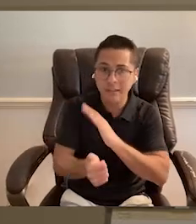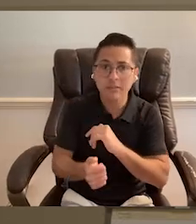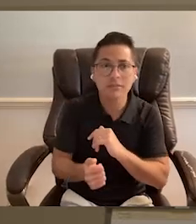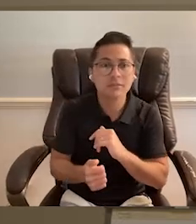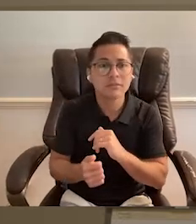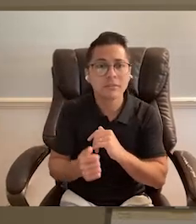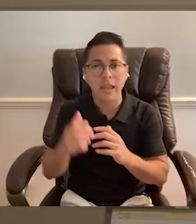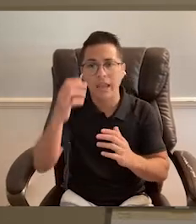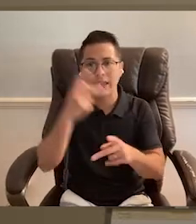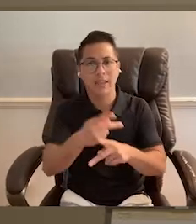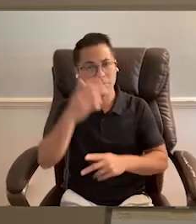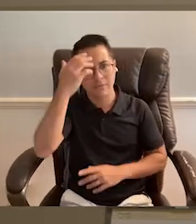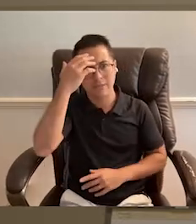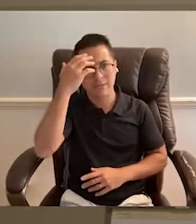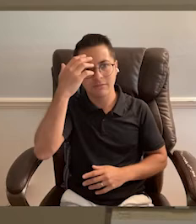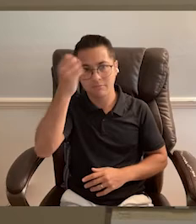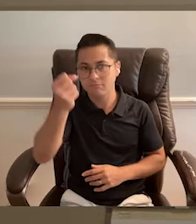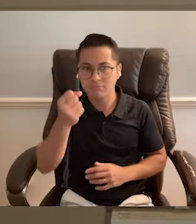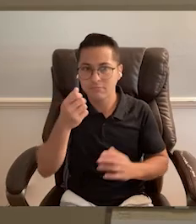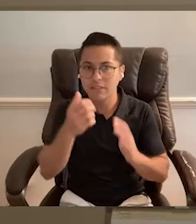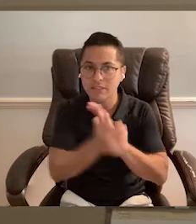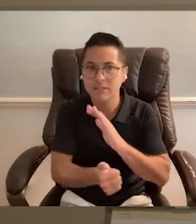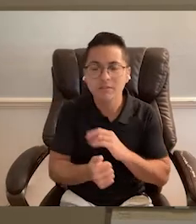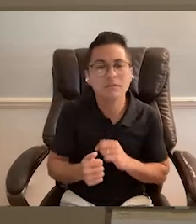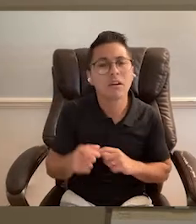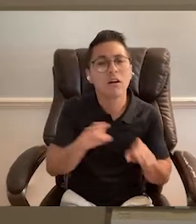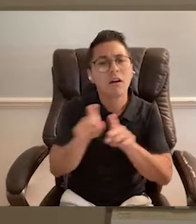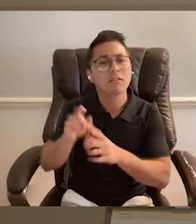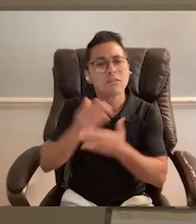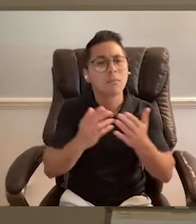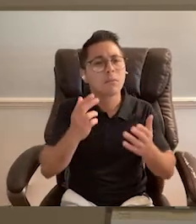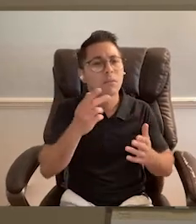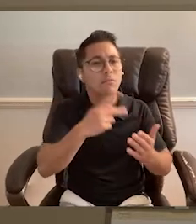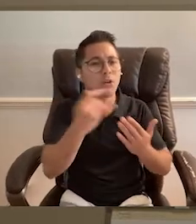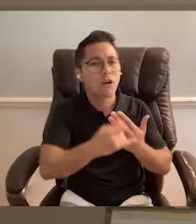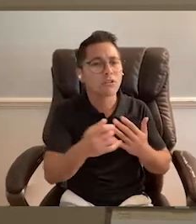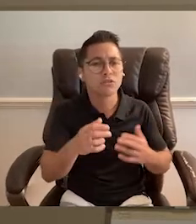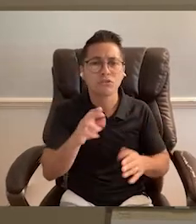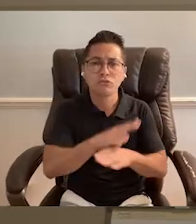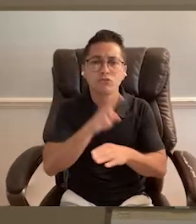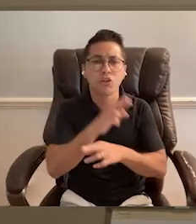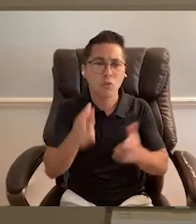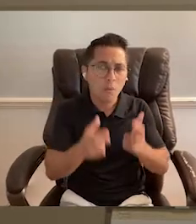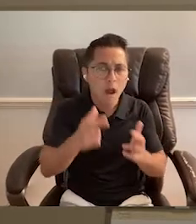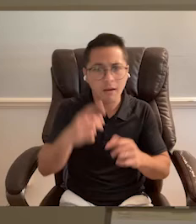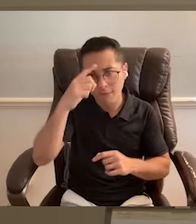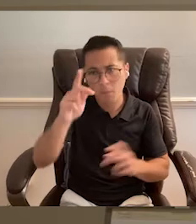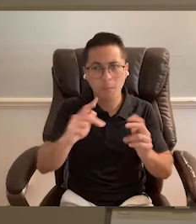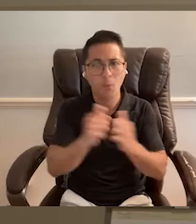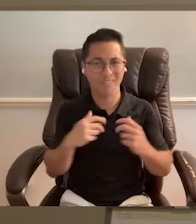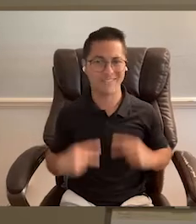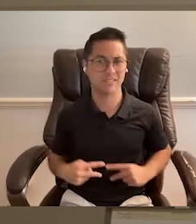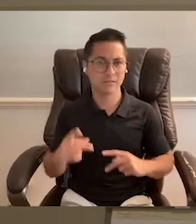feedback interaction. We look at a lot of ways to restore motions to people who have lost it through some sort of impairment. So